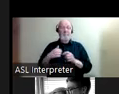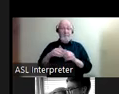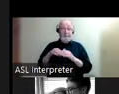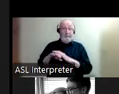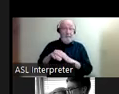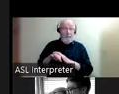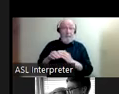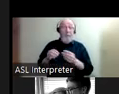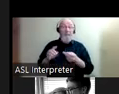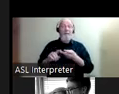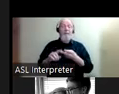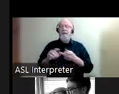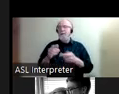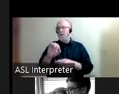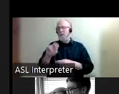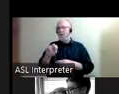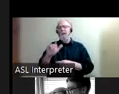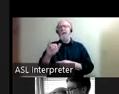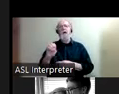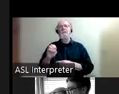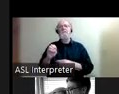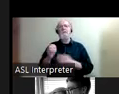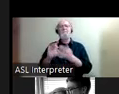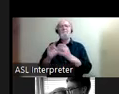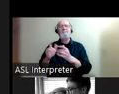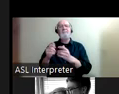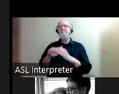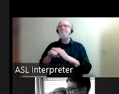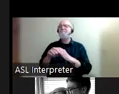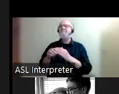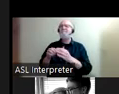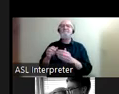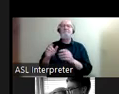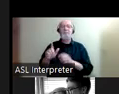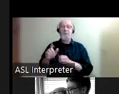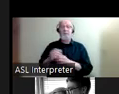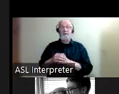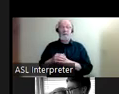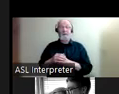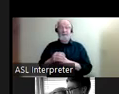offer, some online library resources that we have as well. We're starting, especially since the